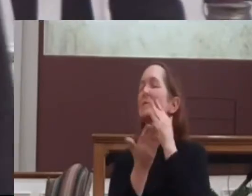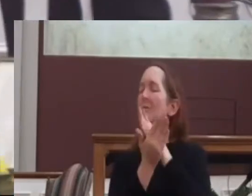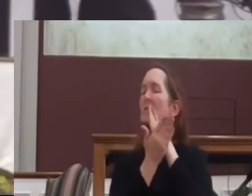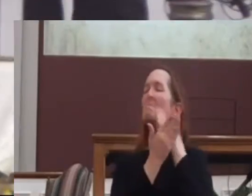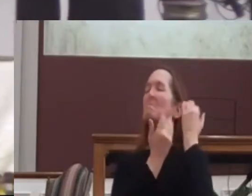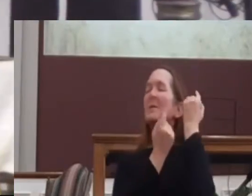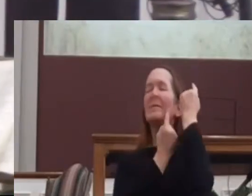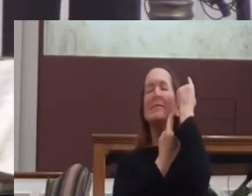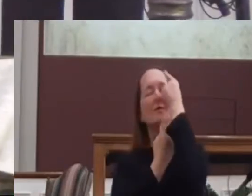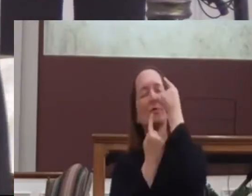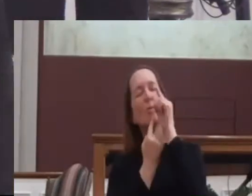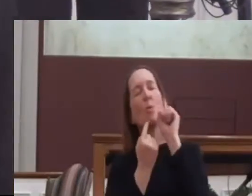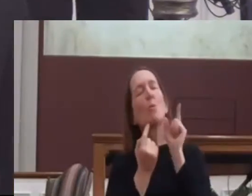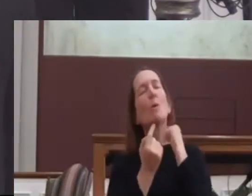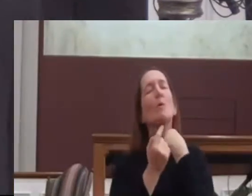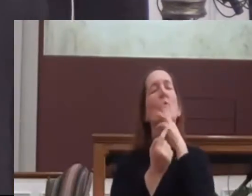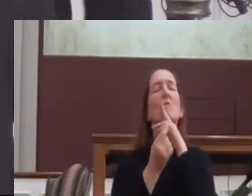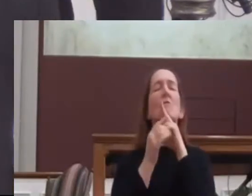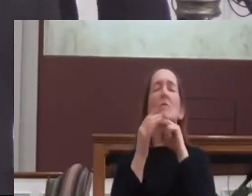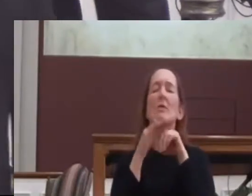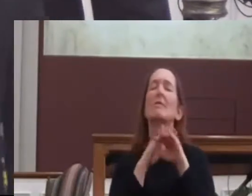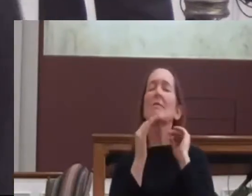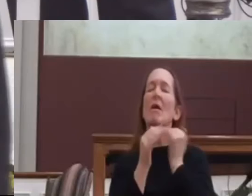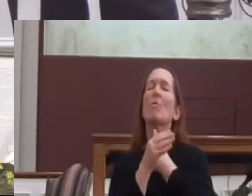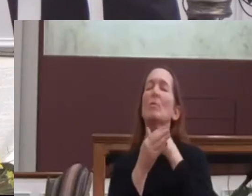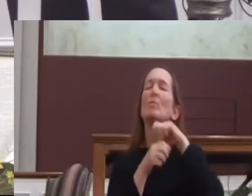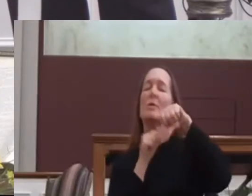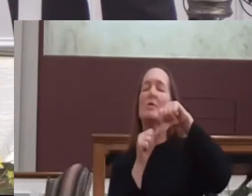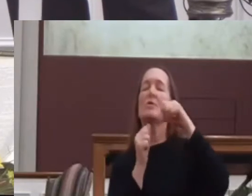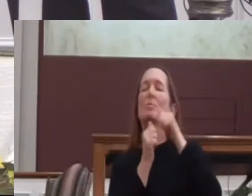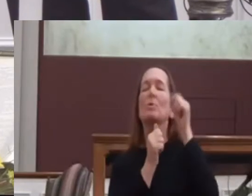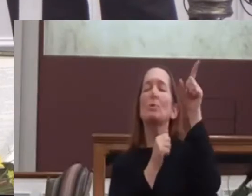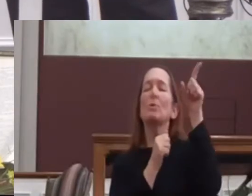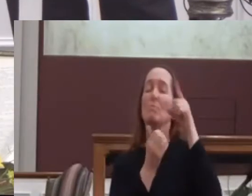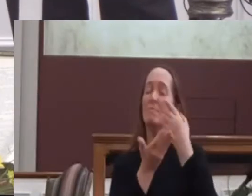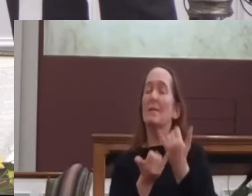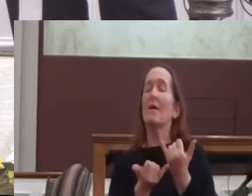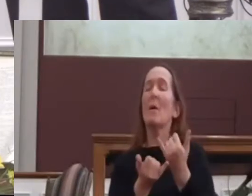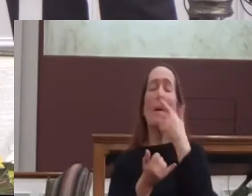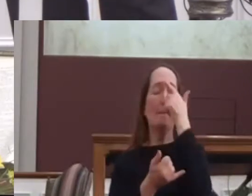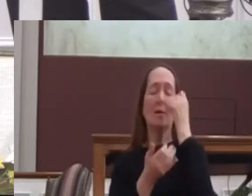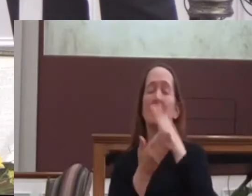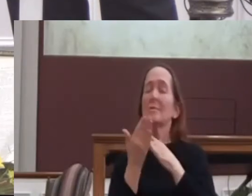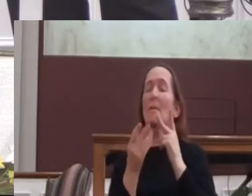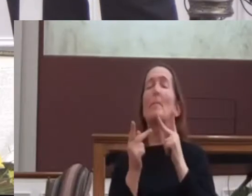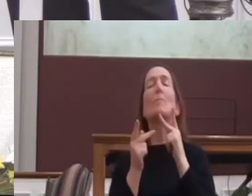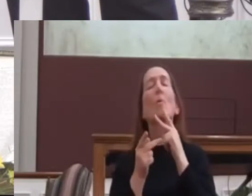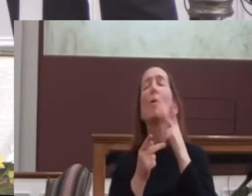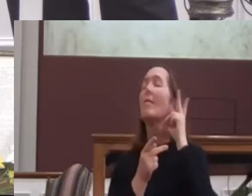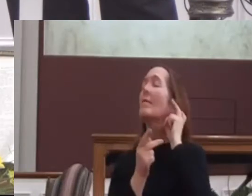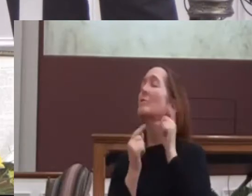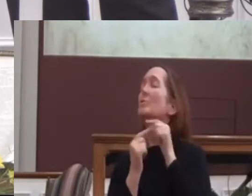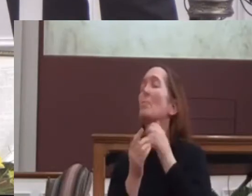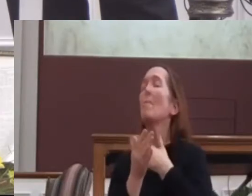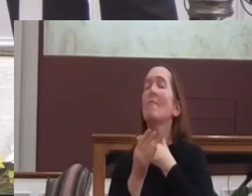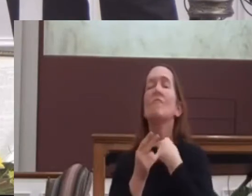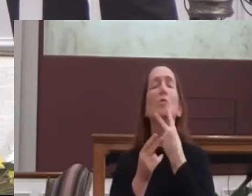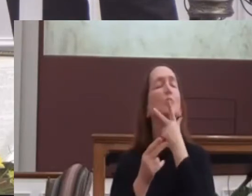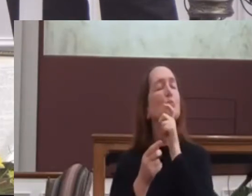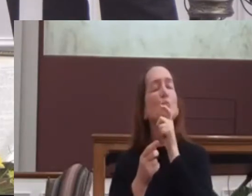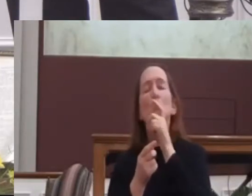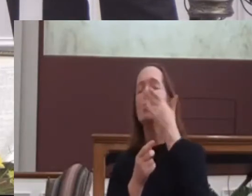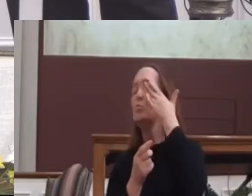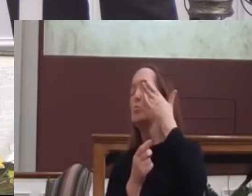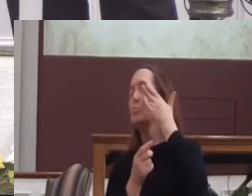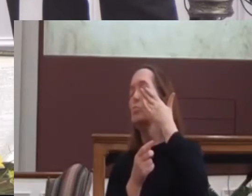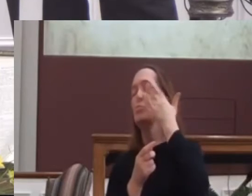I pray, Lord, that You would help us to stop and consider where we are in relationship with You at this moment. Because there are